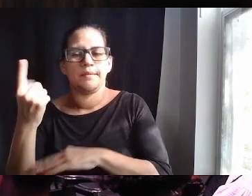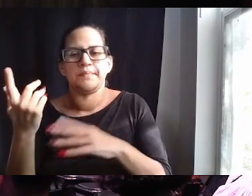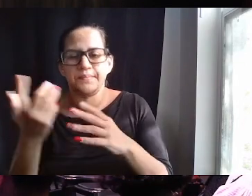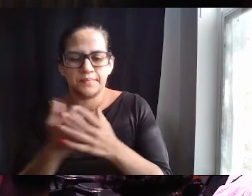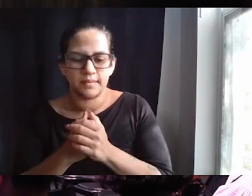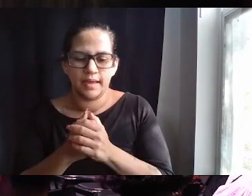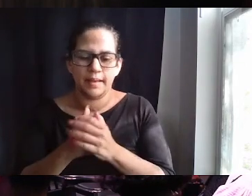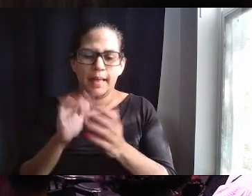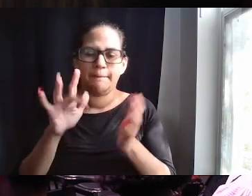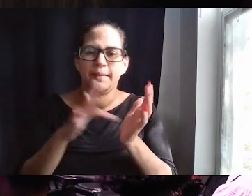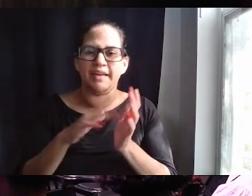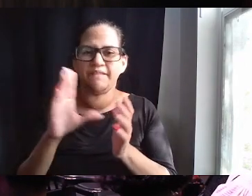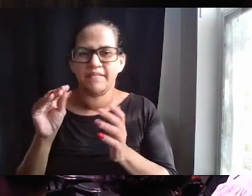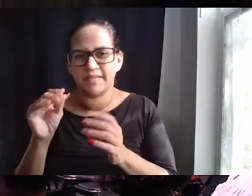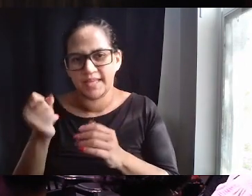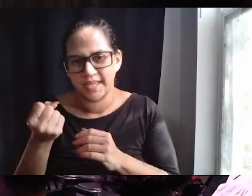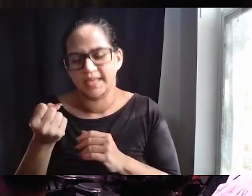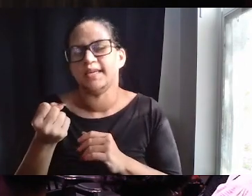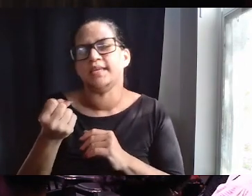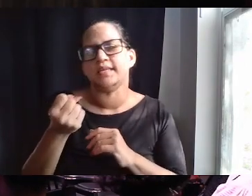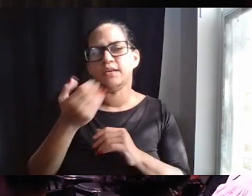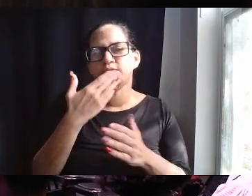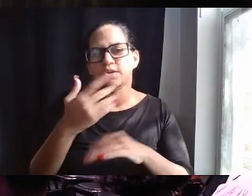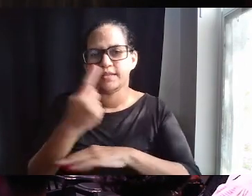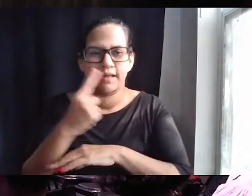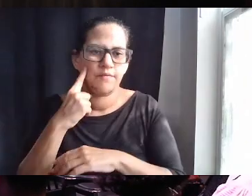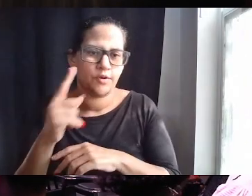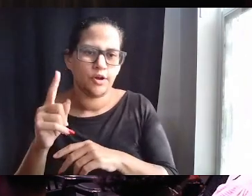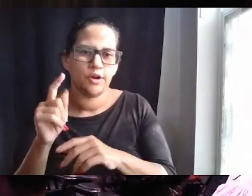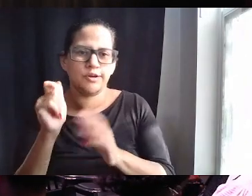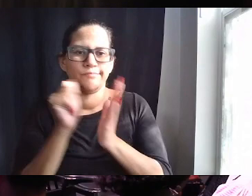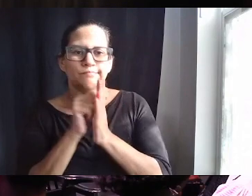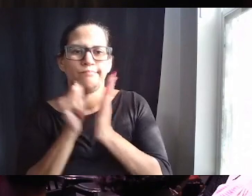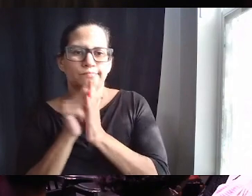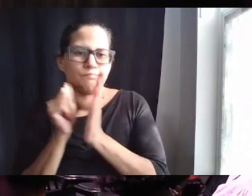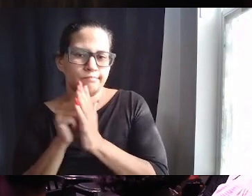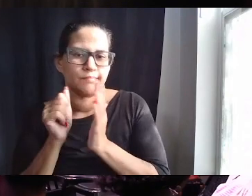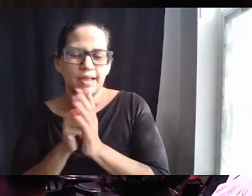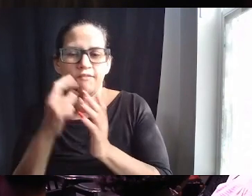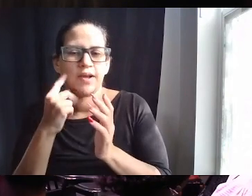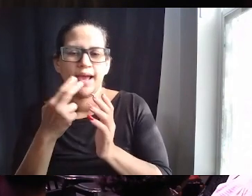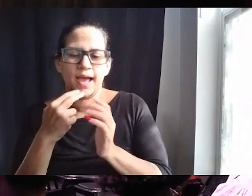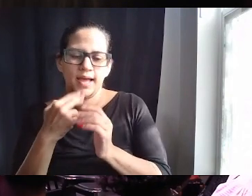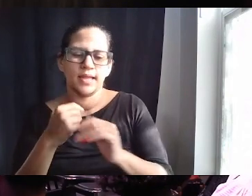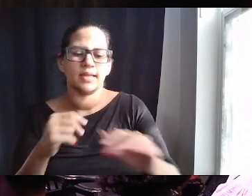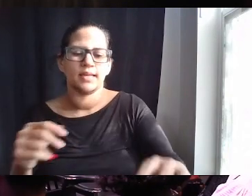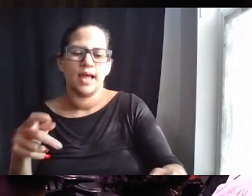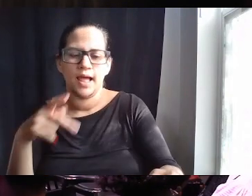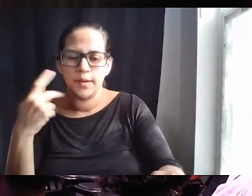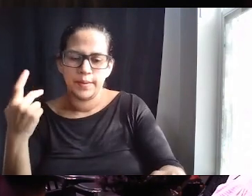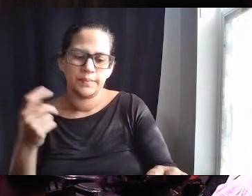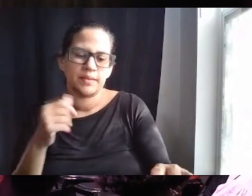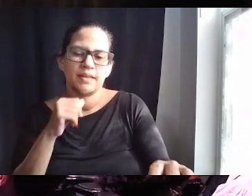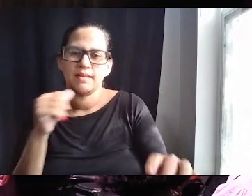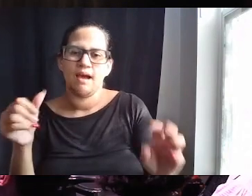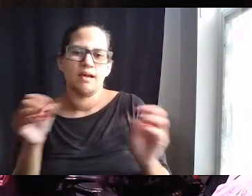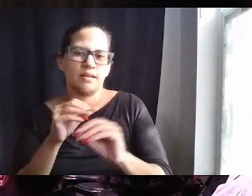mid-50s. It was a good day for trick-or-treating. So maybe none of this actually